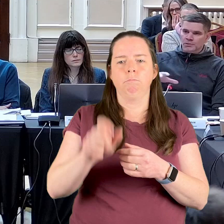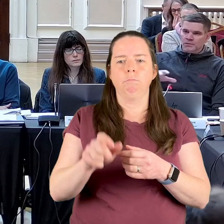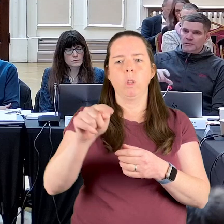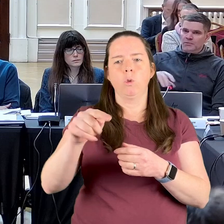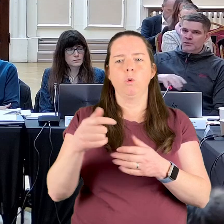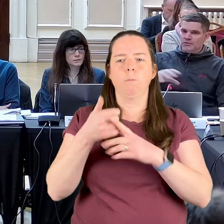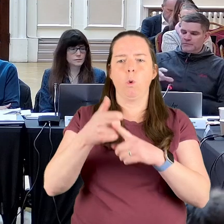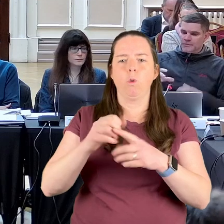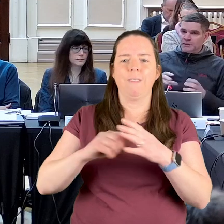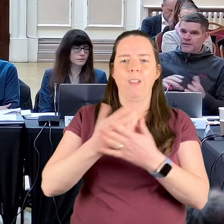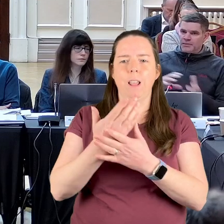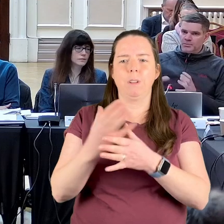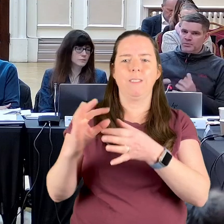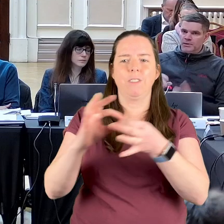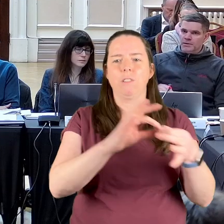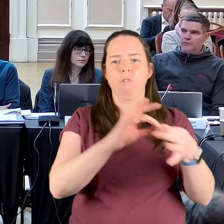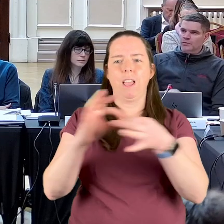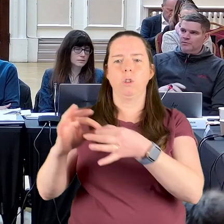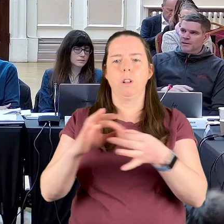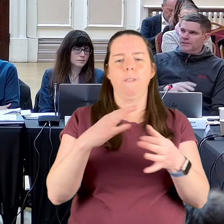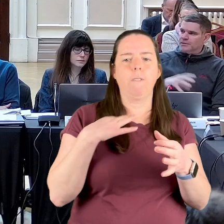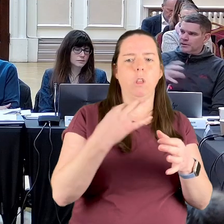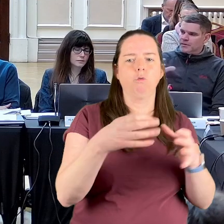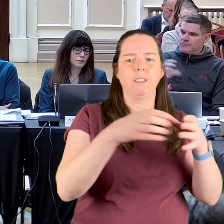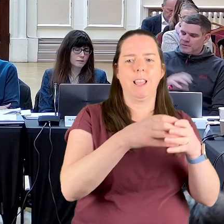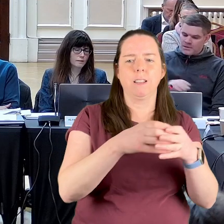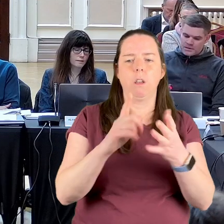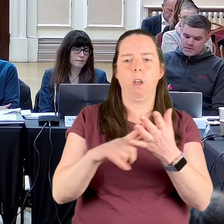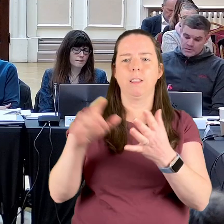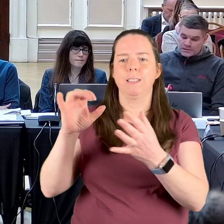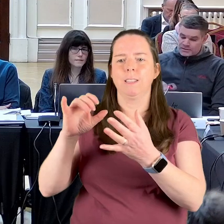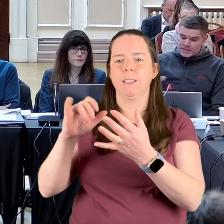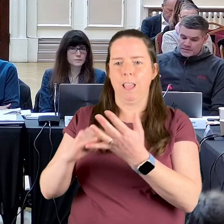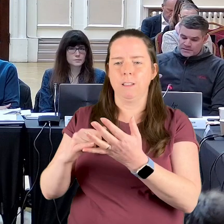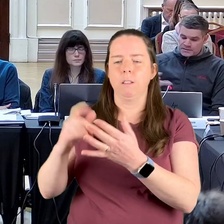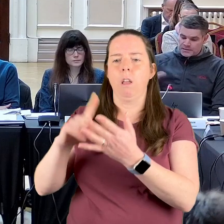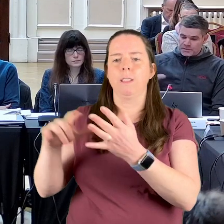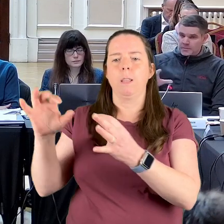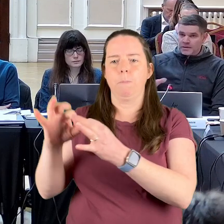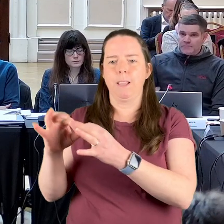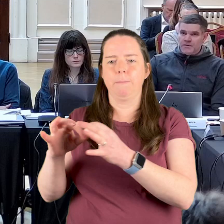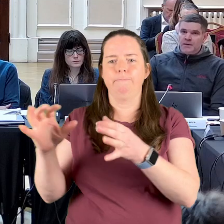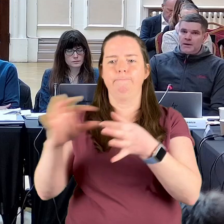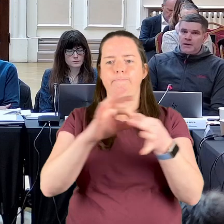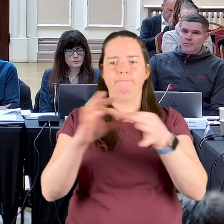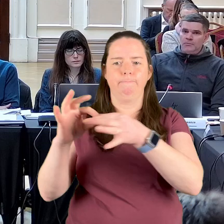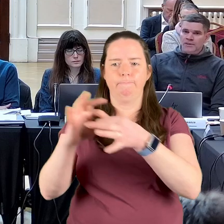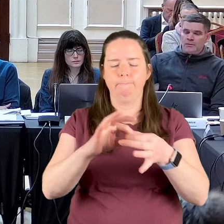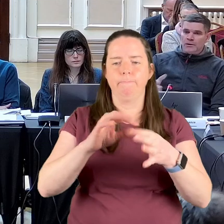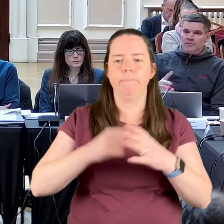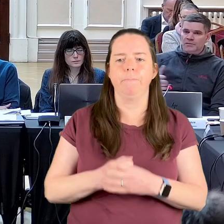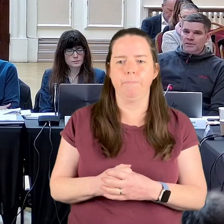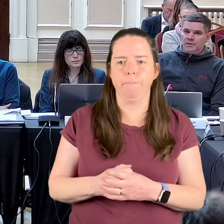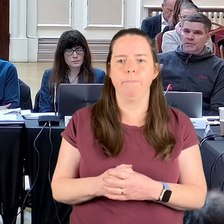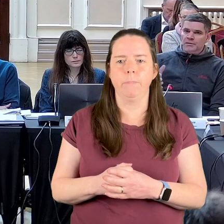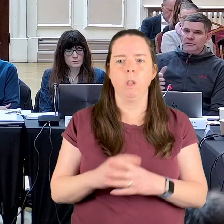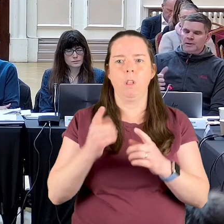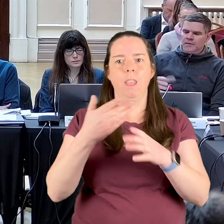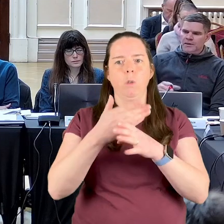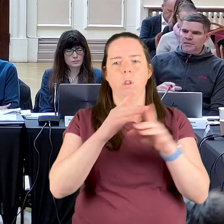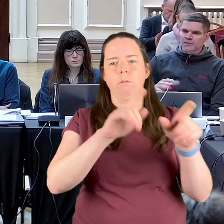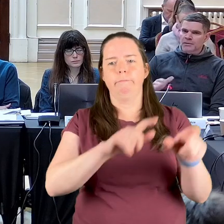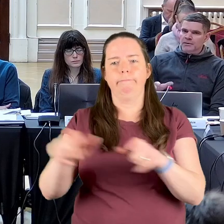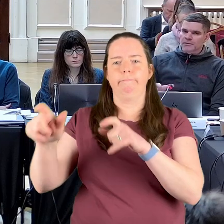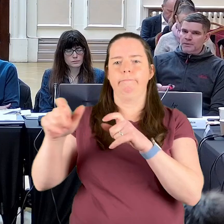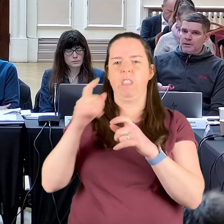support development of interaction between the voluntary sector and the ICB. So that work's continuing. I